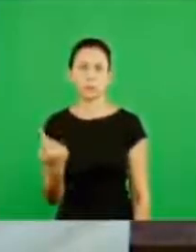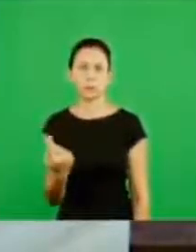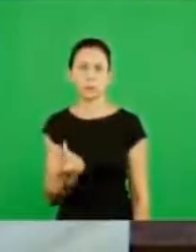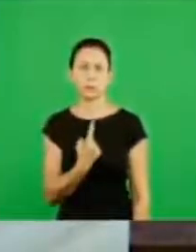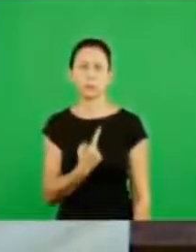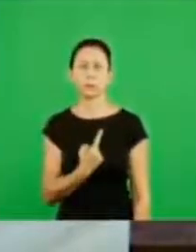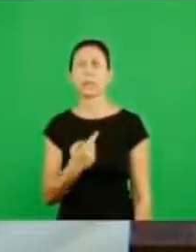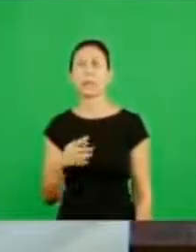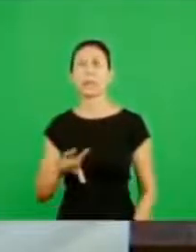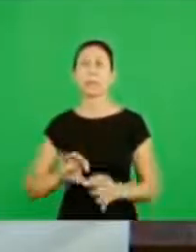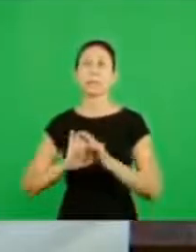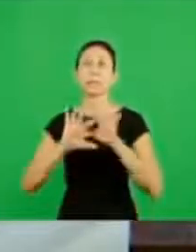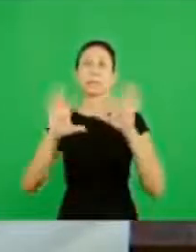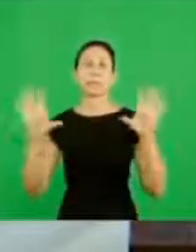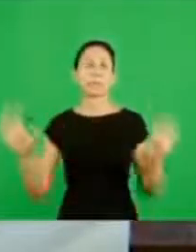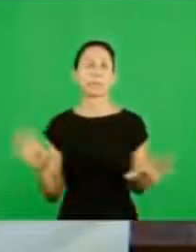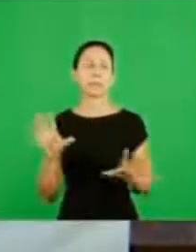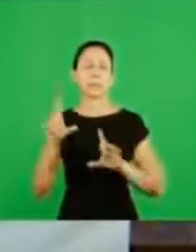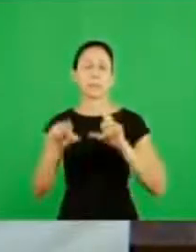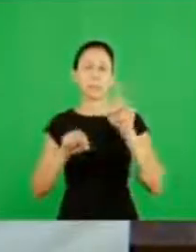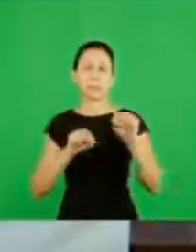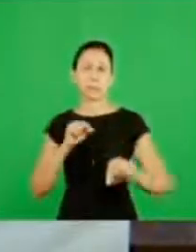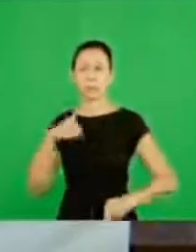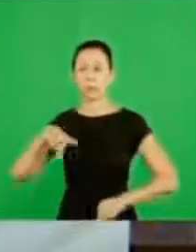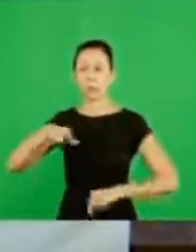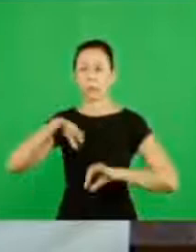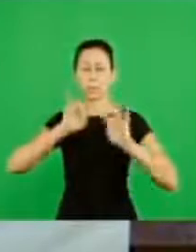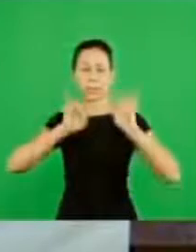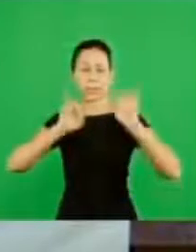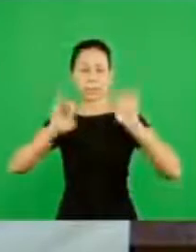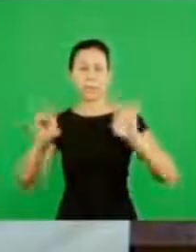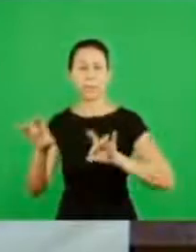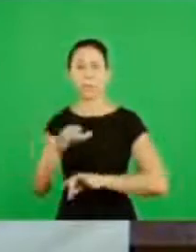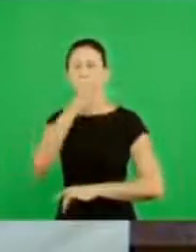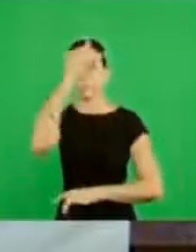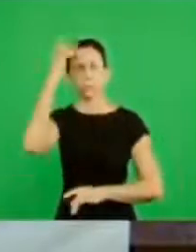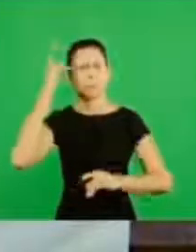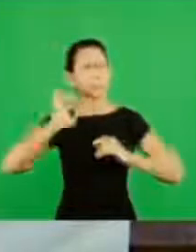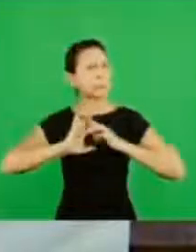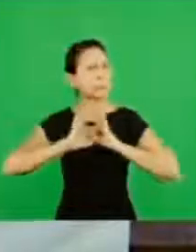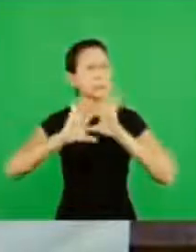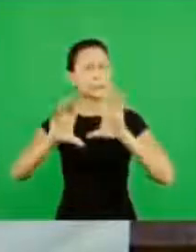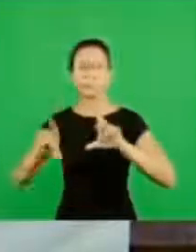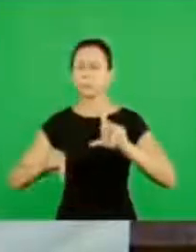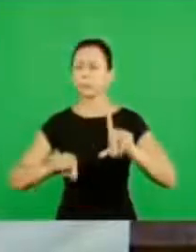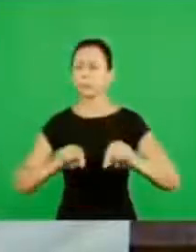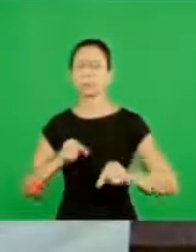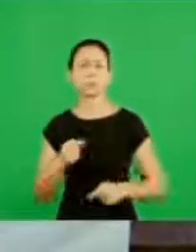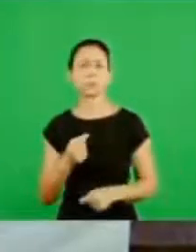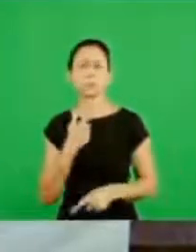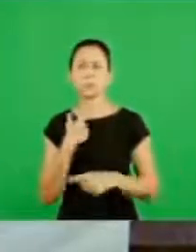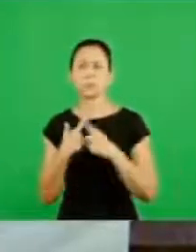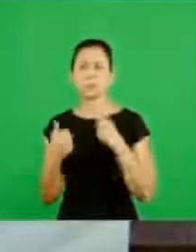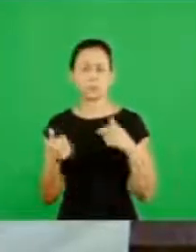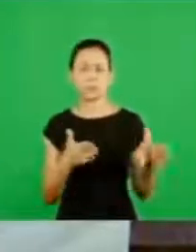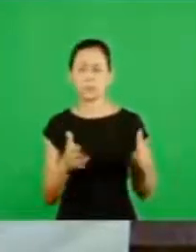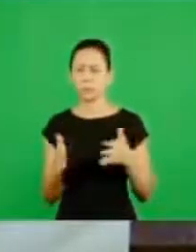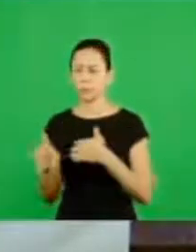So it's not because, you know, we're Democrats or because democracy exists. It's because man has his